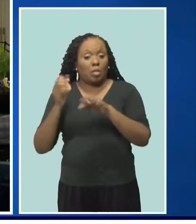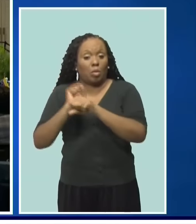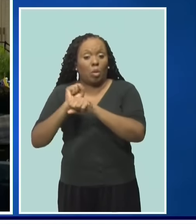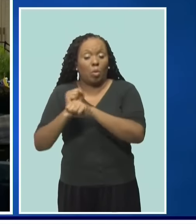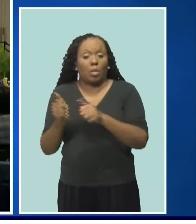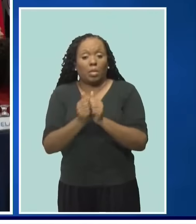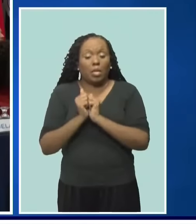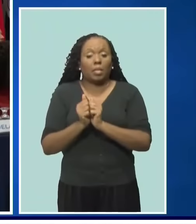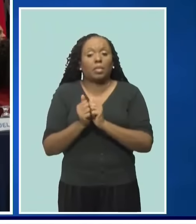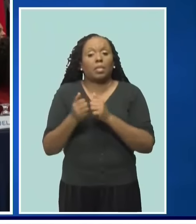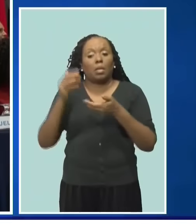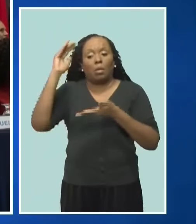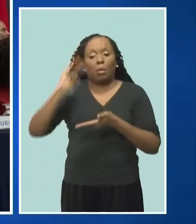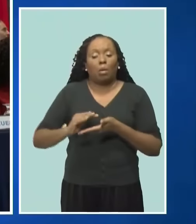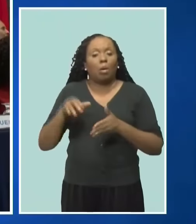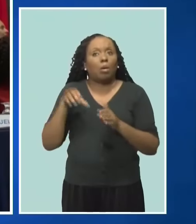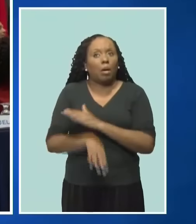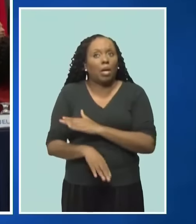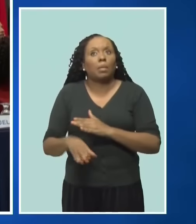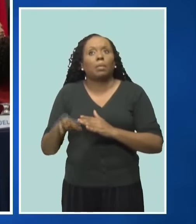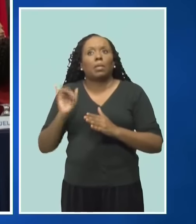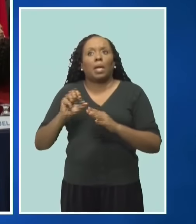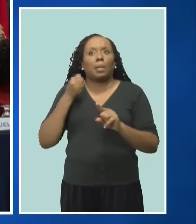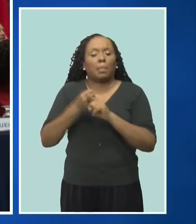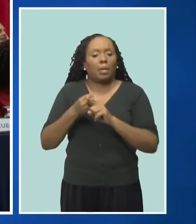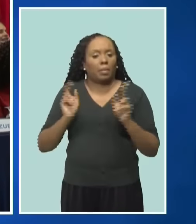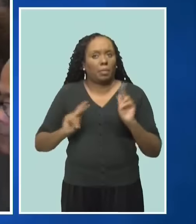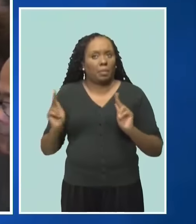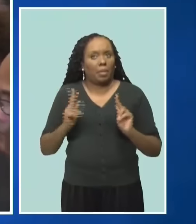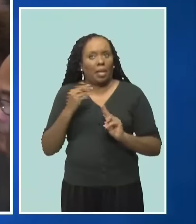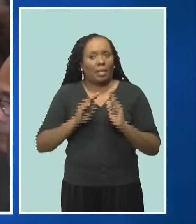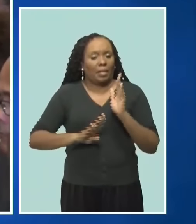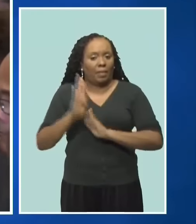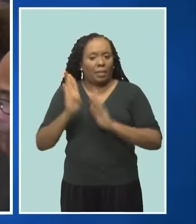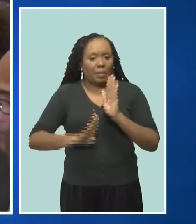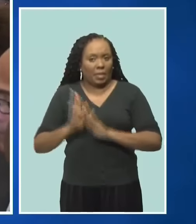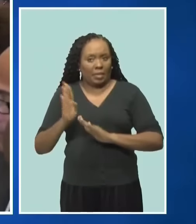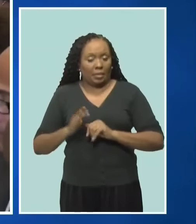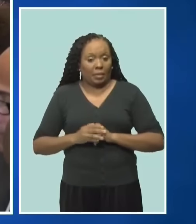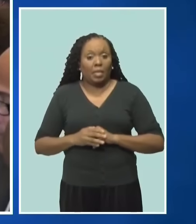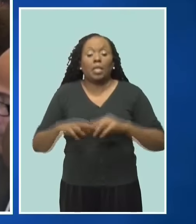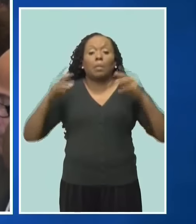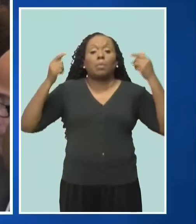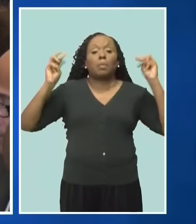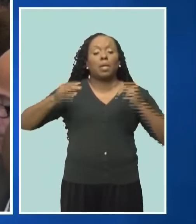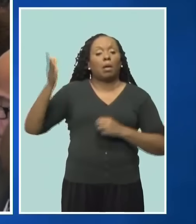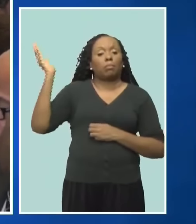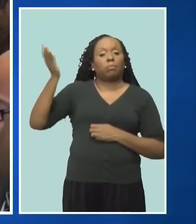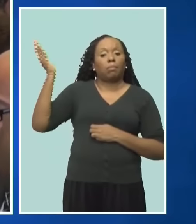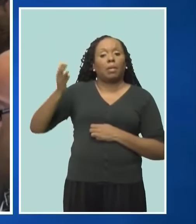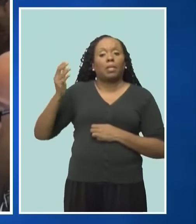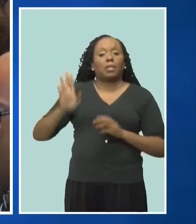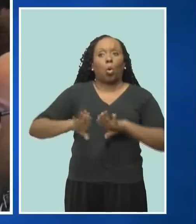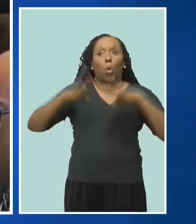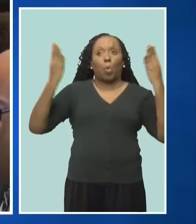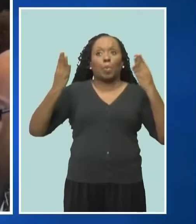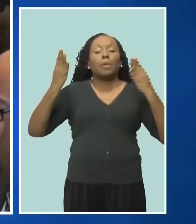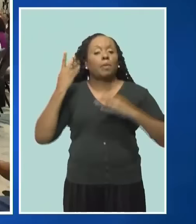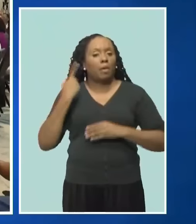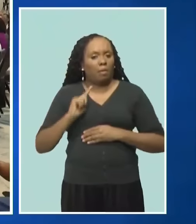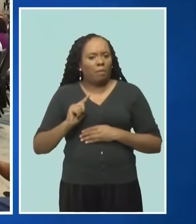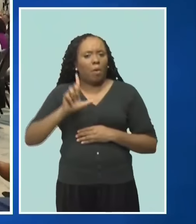crime and other issues impacting citizens and the development. Addressing the opening of the 16th Ministerial Forum for Development in